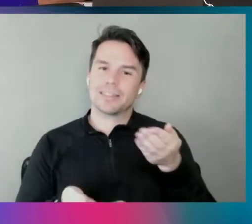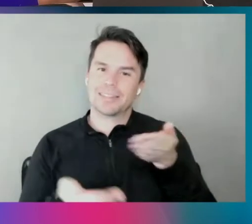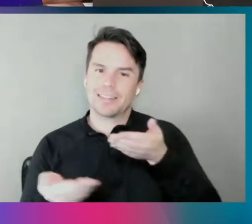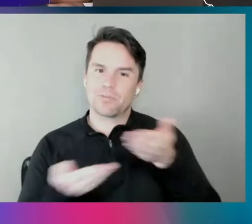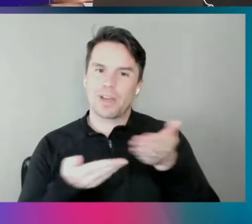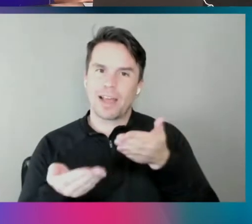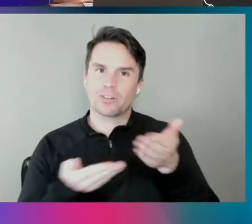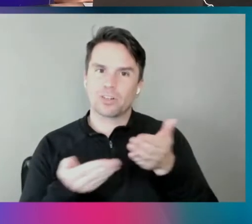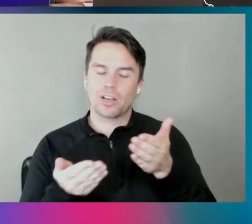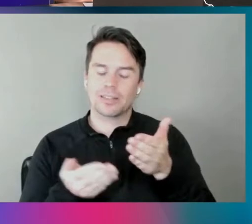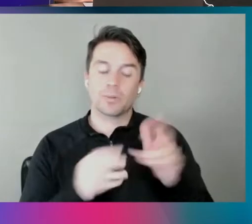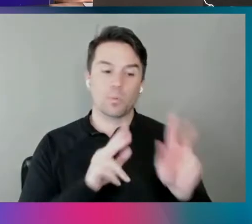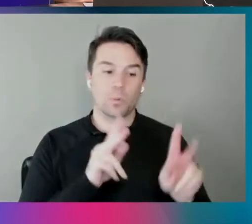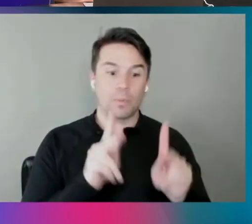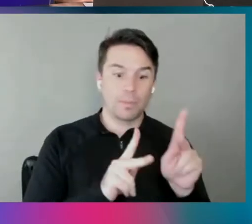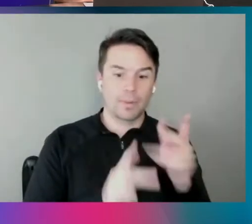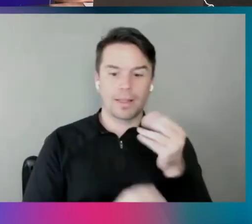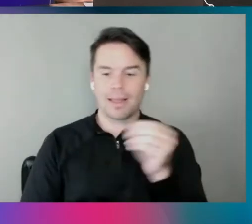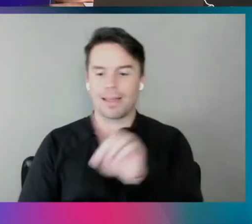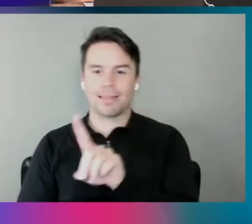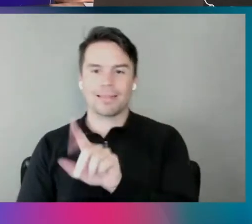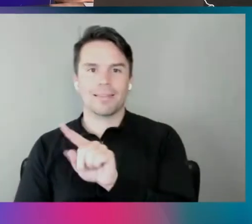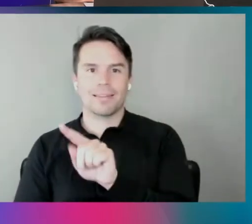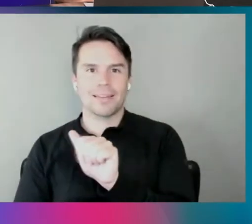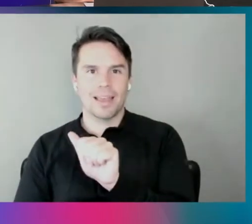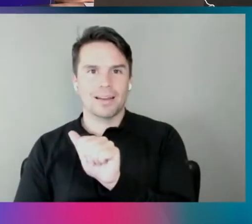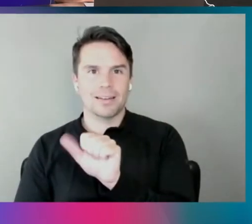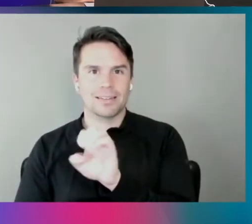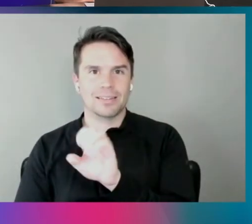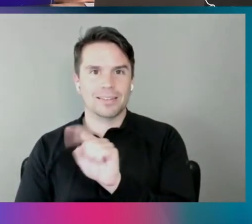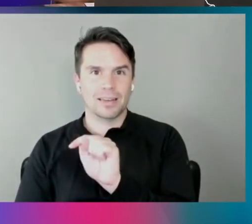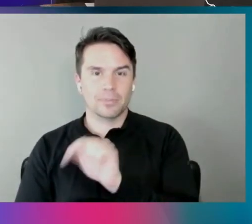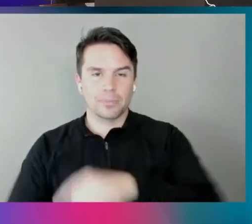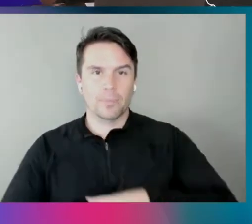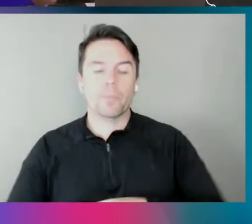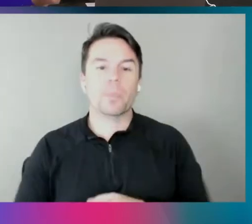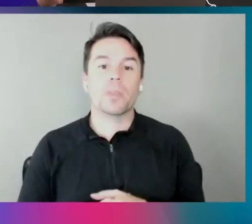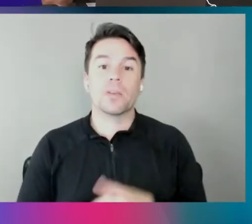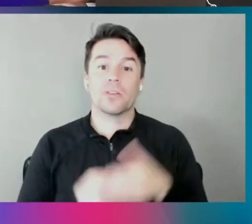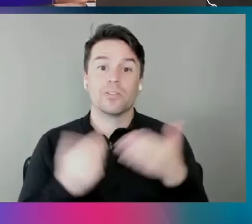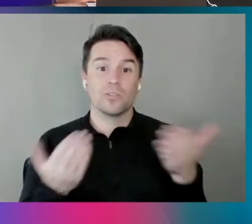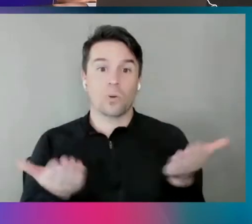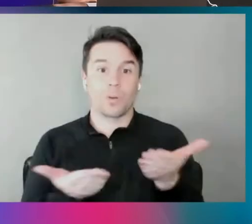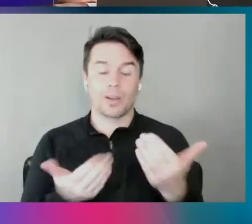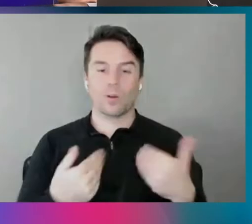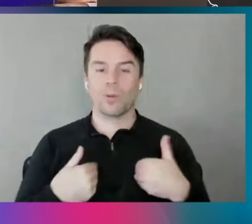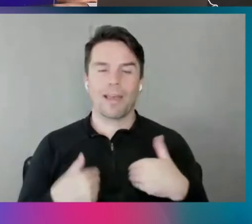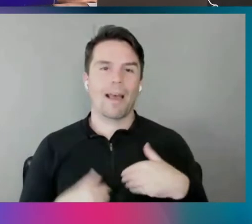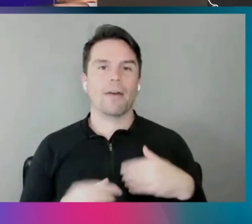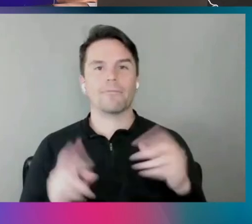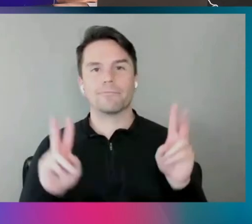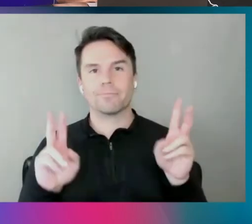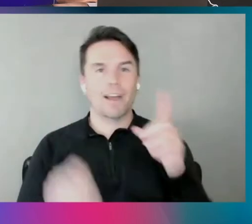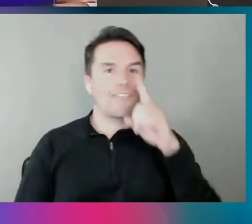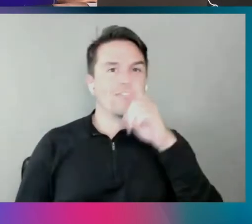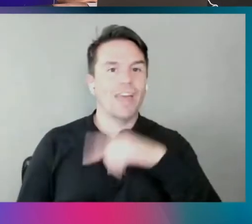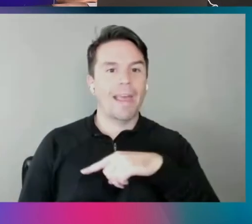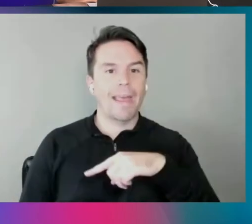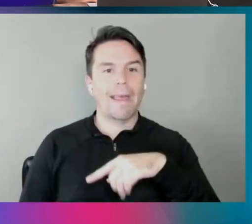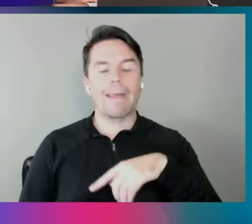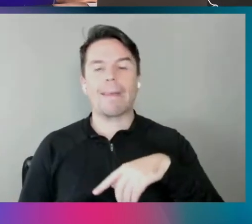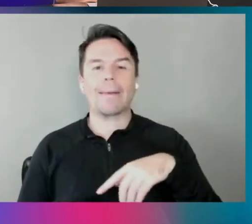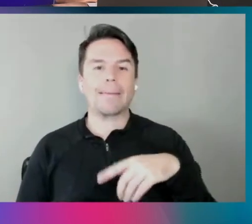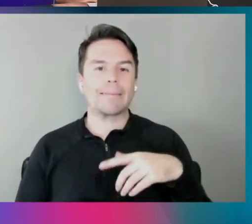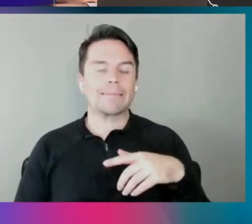with a data set. And so what we have here is a fake direct-to-consumer site. So you have top picks for Liam,